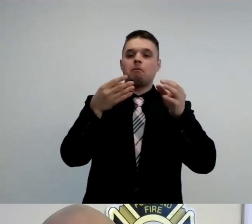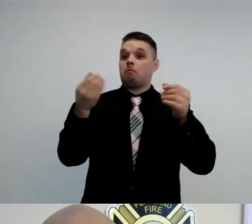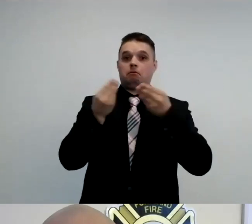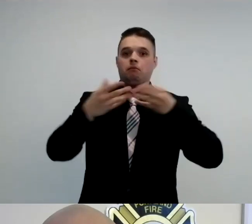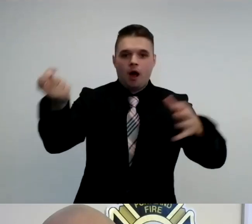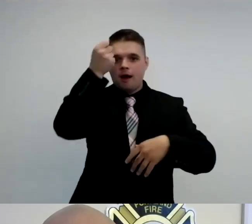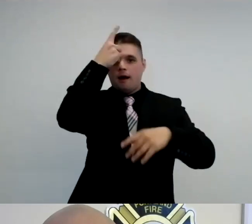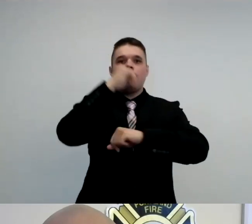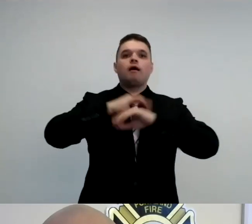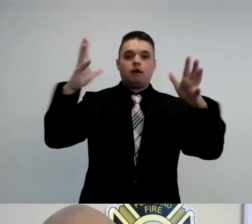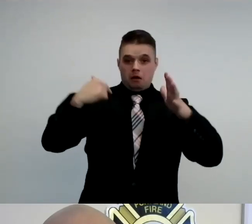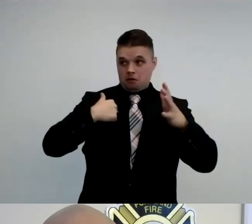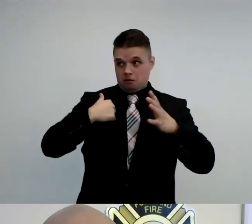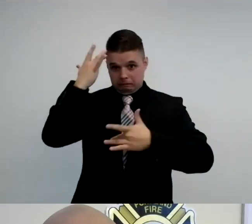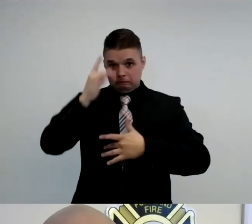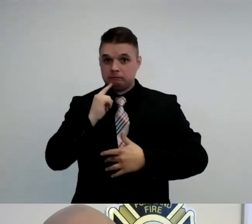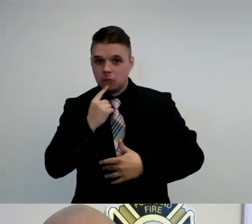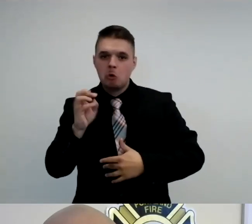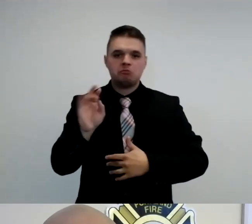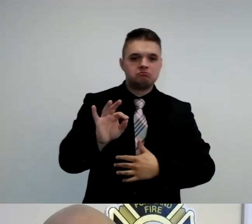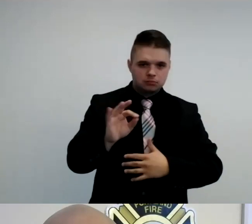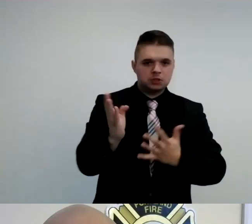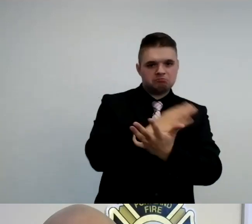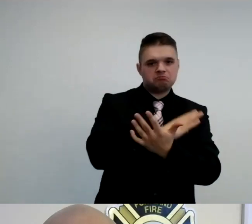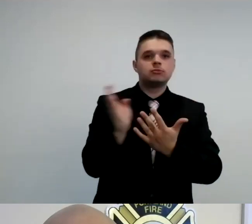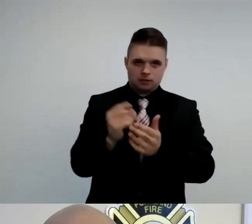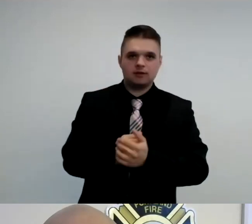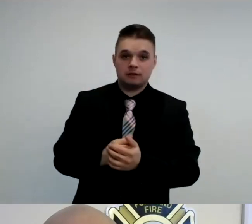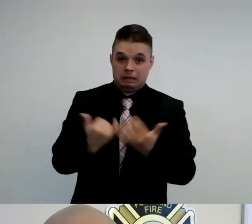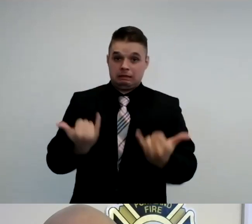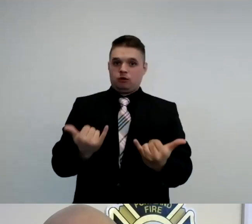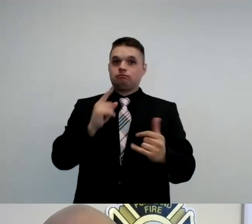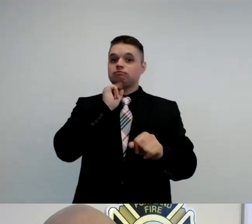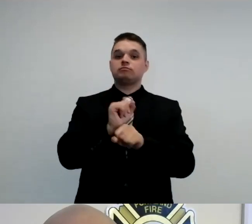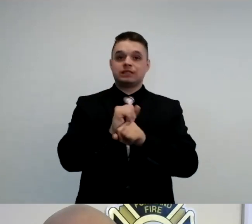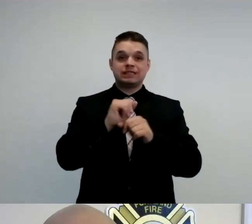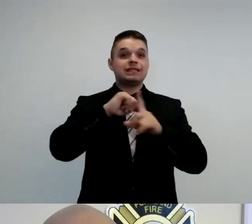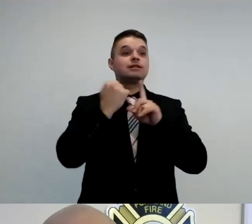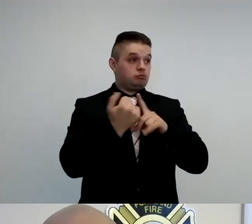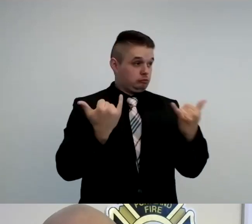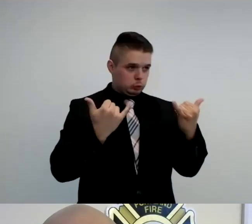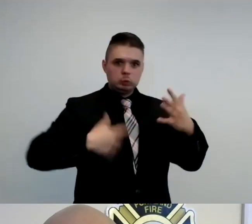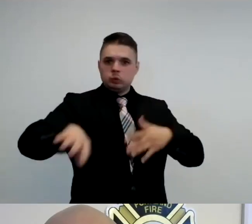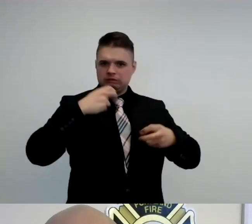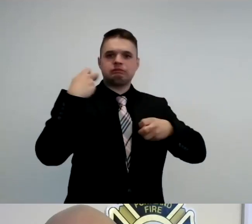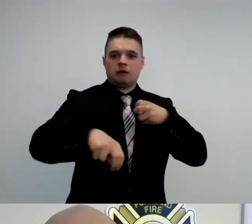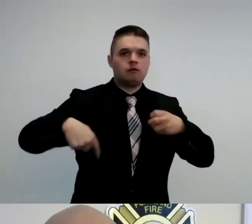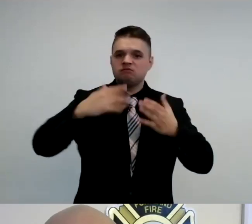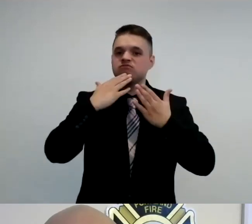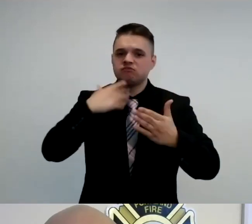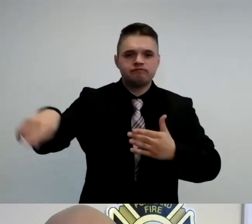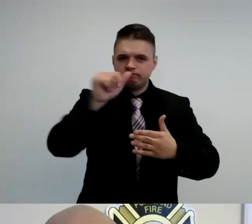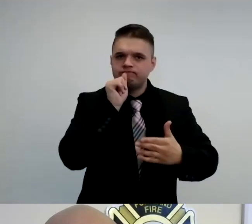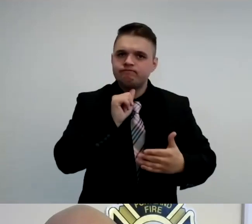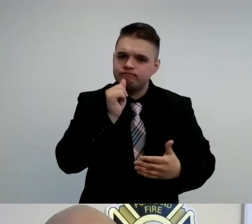like this is a 21st century version of that. And again, I'm really grateful. I am looking at this tool from a public health standpoint